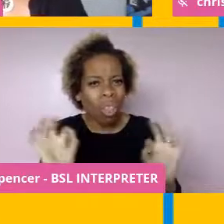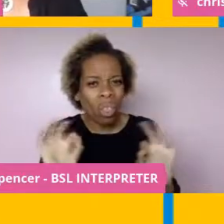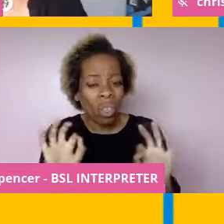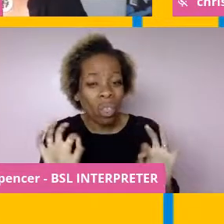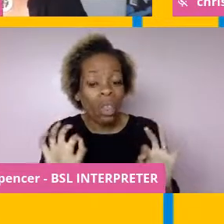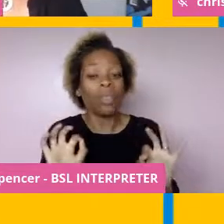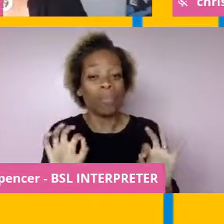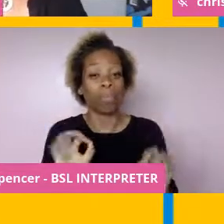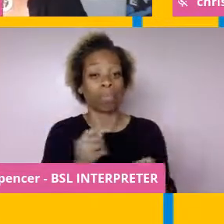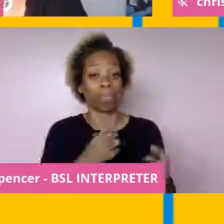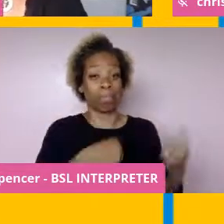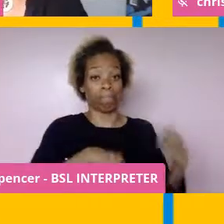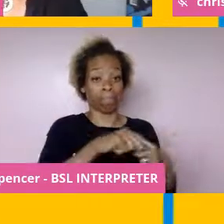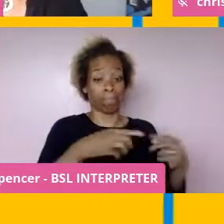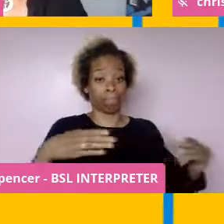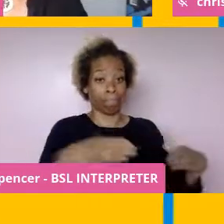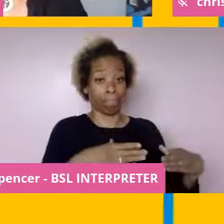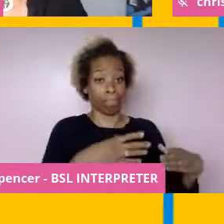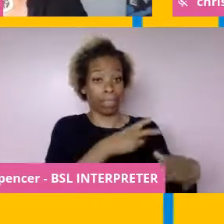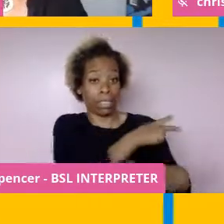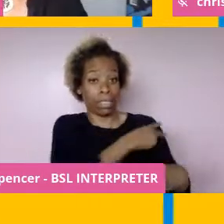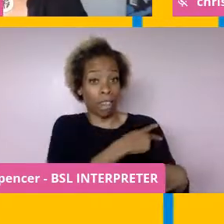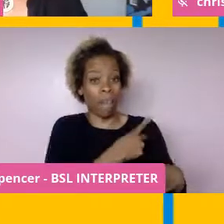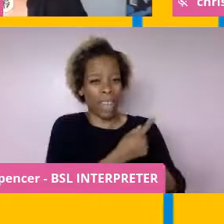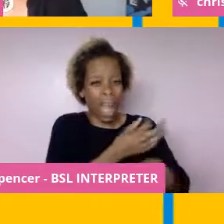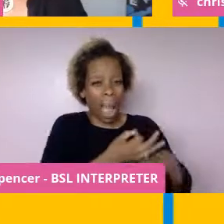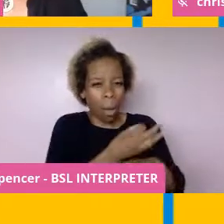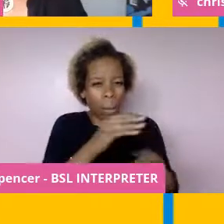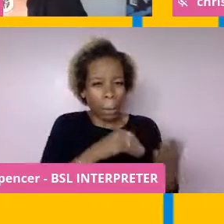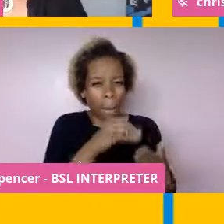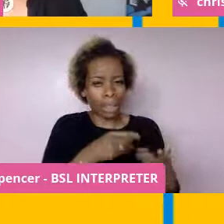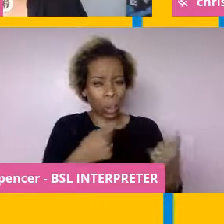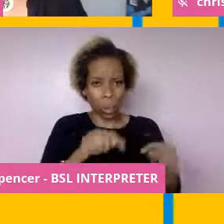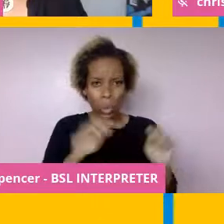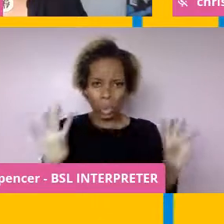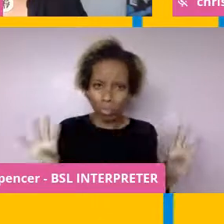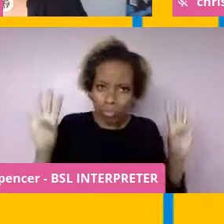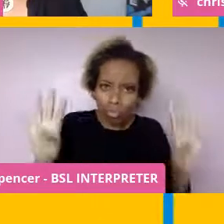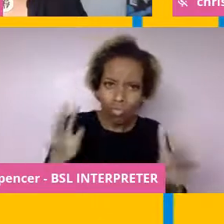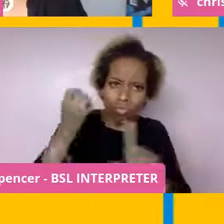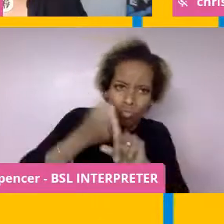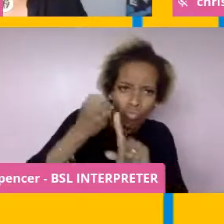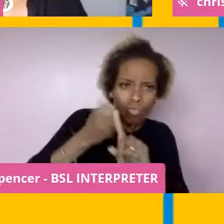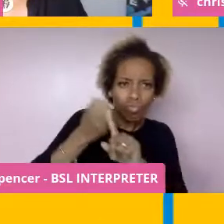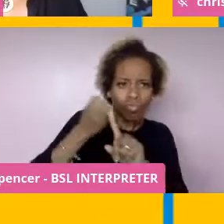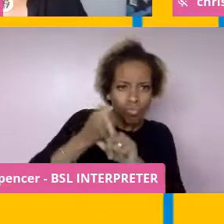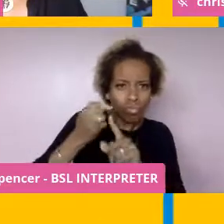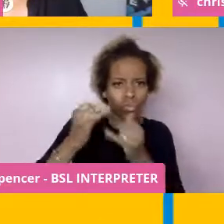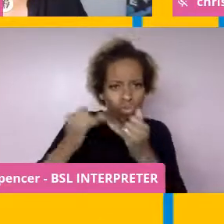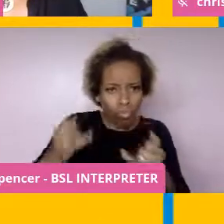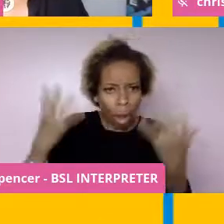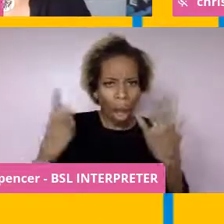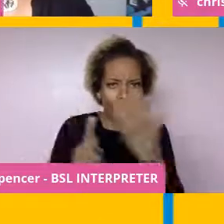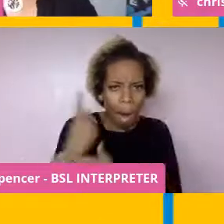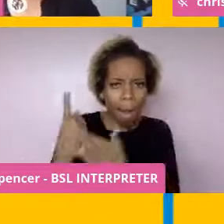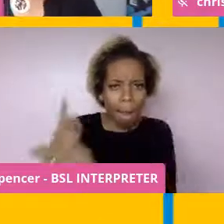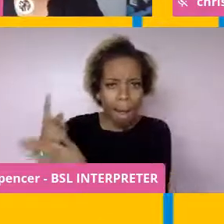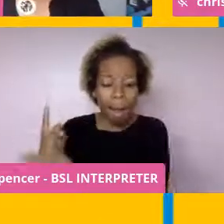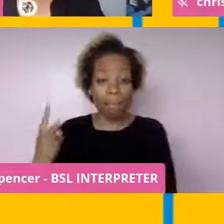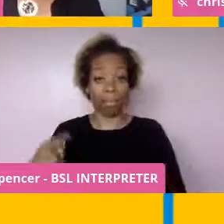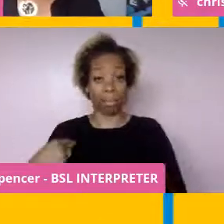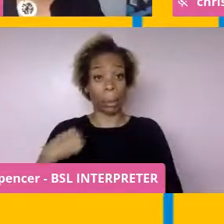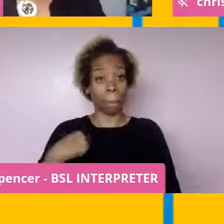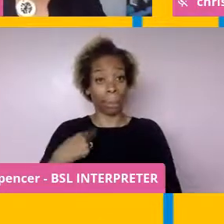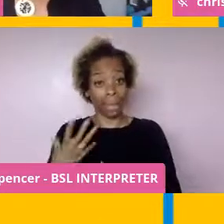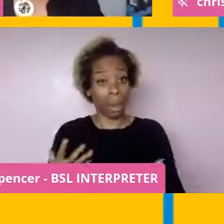staff, because we'd been on the picket lines with everybody else. And I was there to make sure